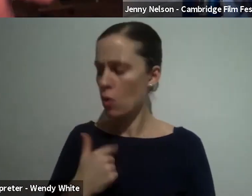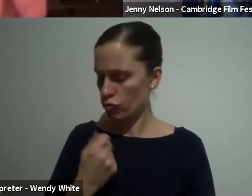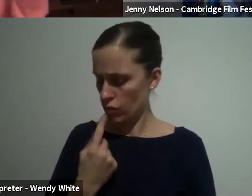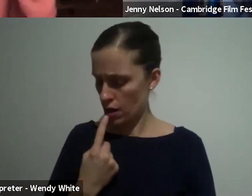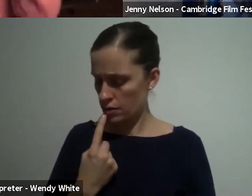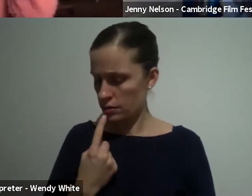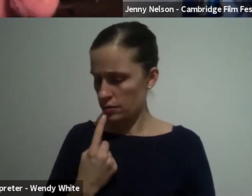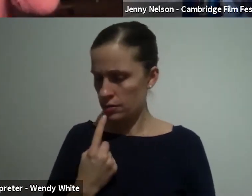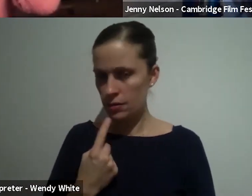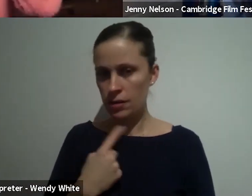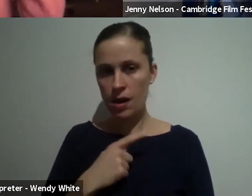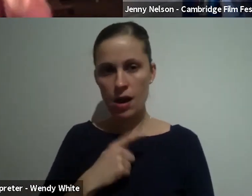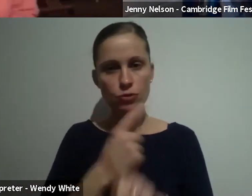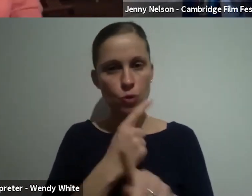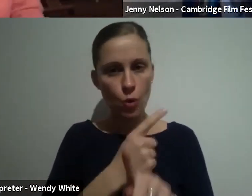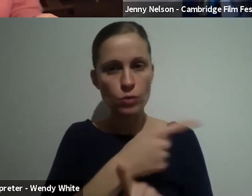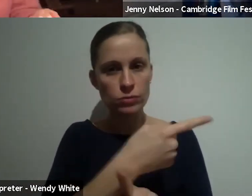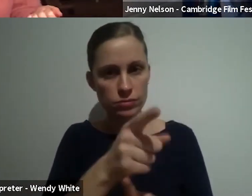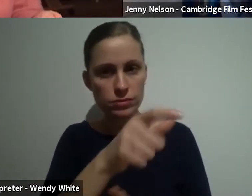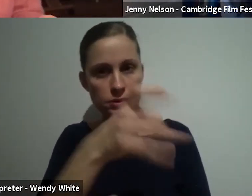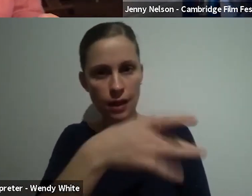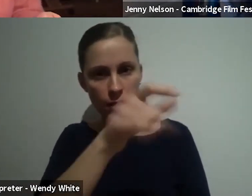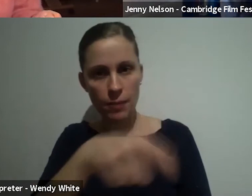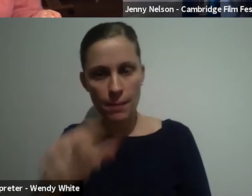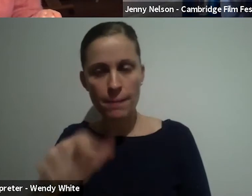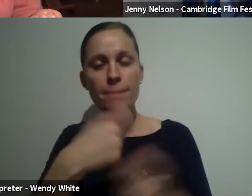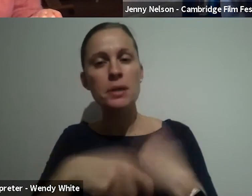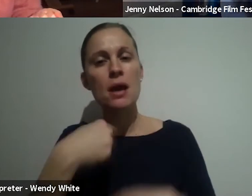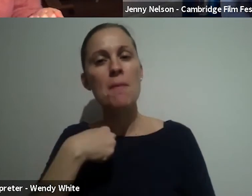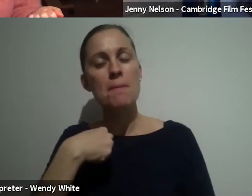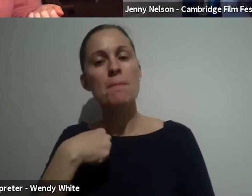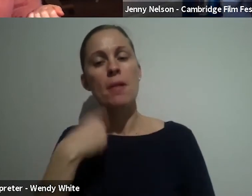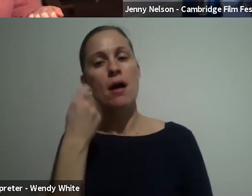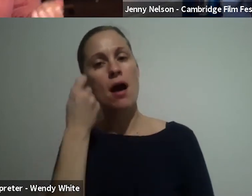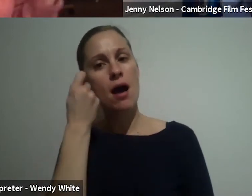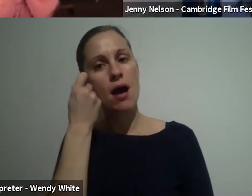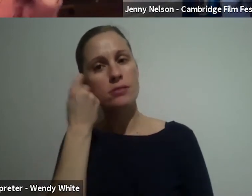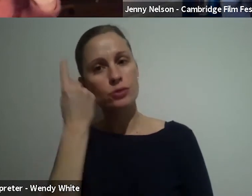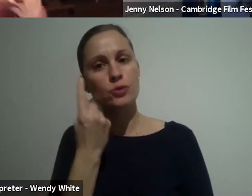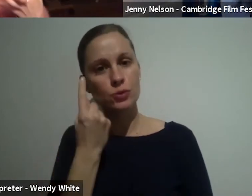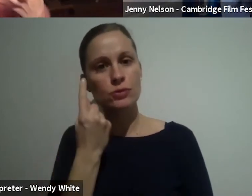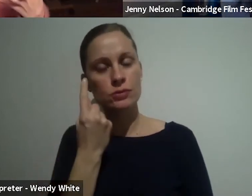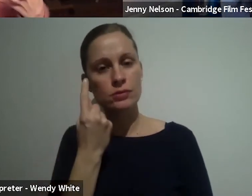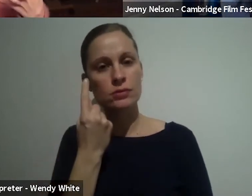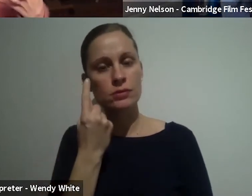I talked with them, and also I understood that the weight